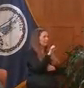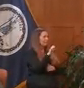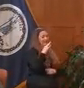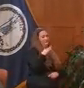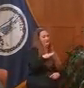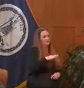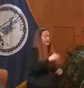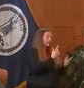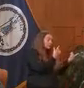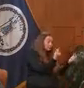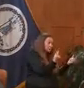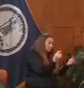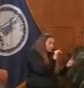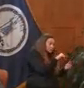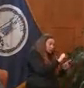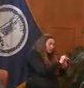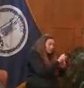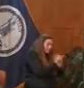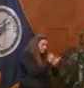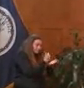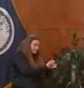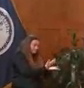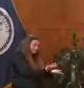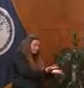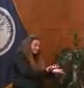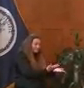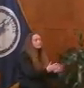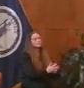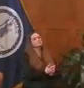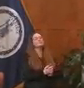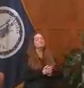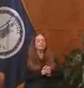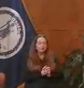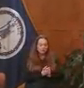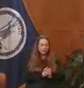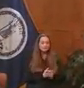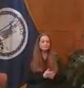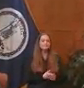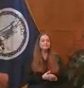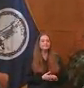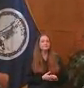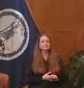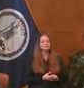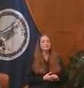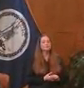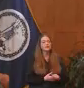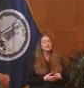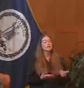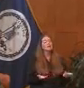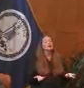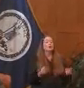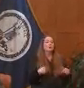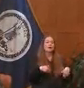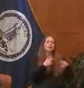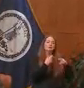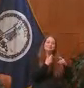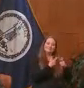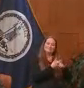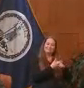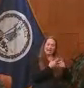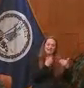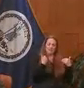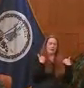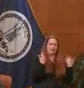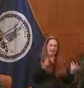sorts of situations? So the paradigm that we've gotten foisted upon us as it relates to moving forward to